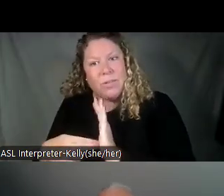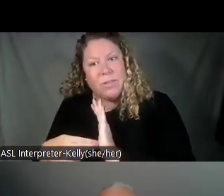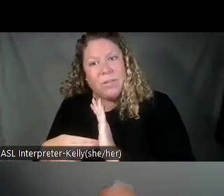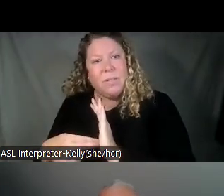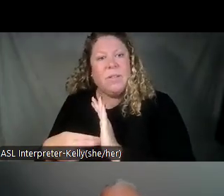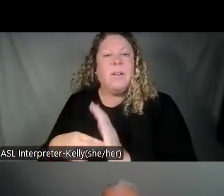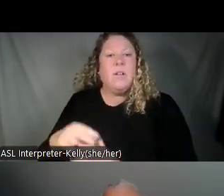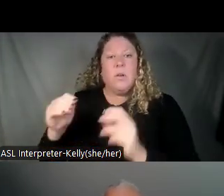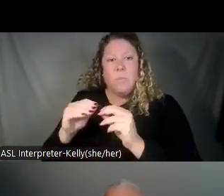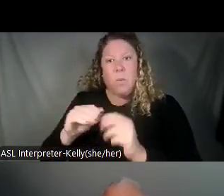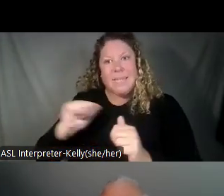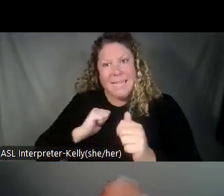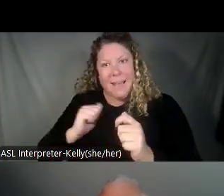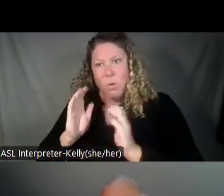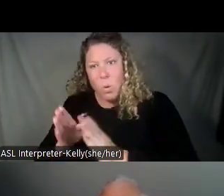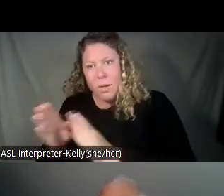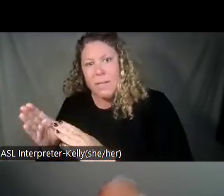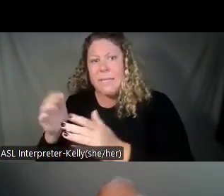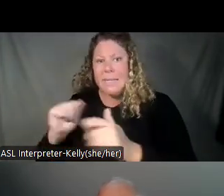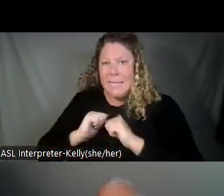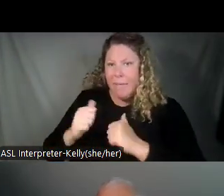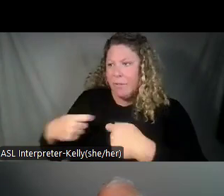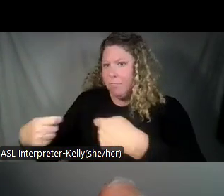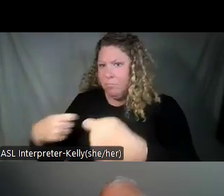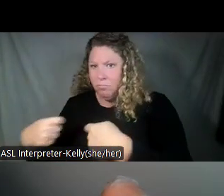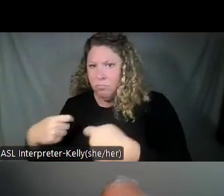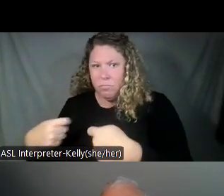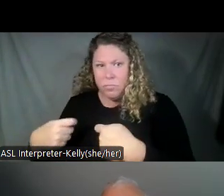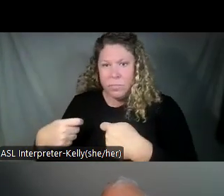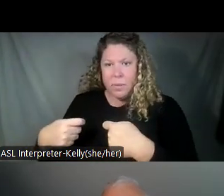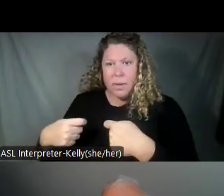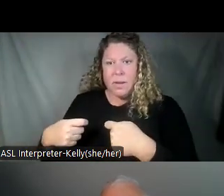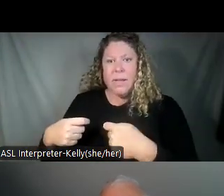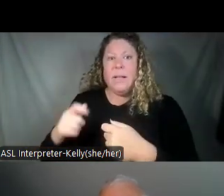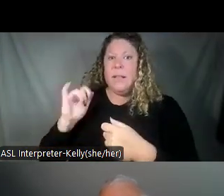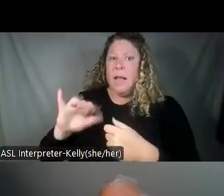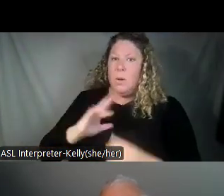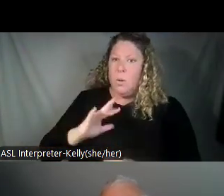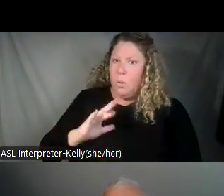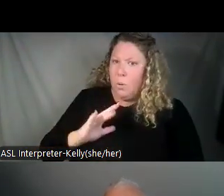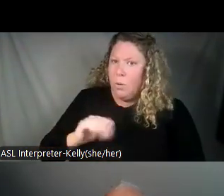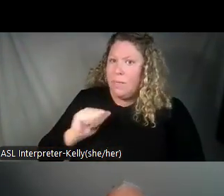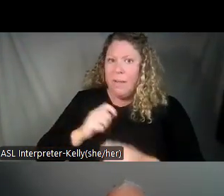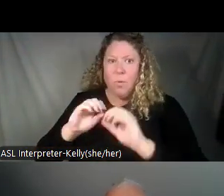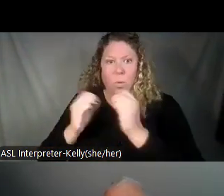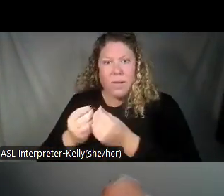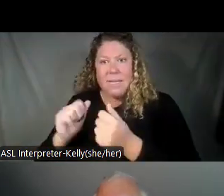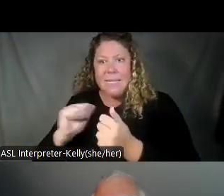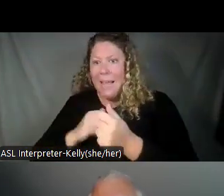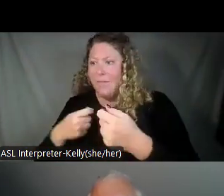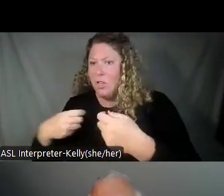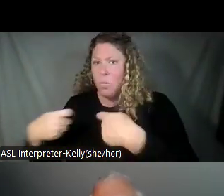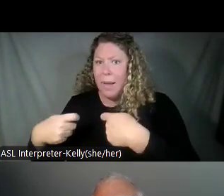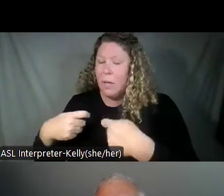self-organizing, self-directing. This is where the secret sauce of self-directing and self-organizing comes in. They make